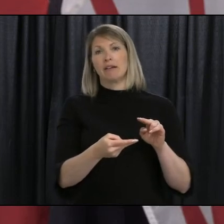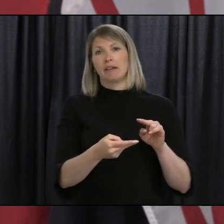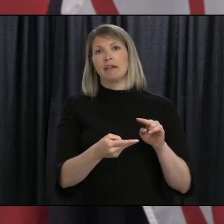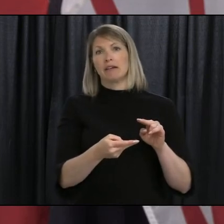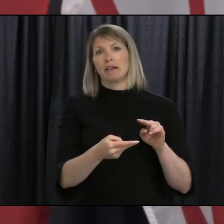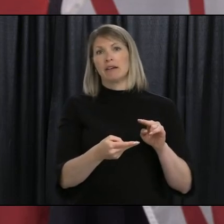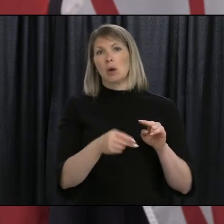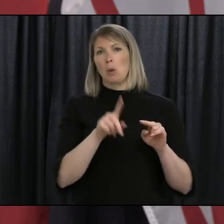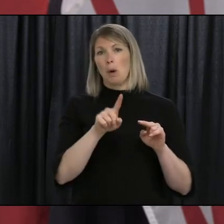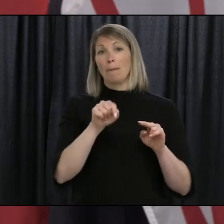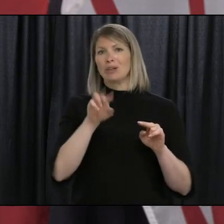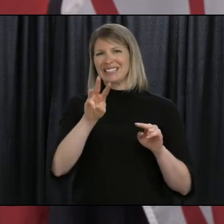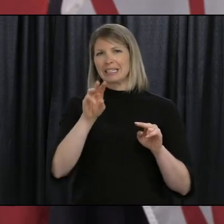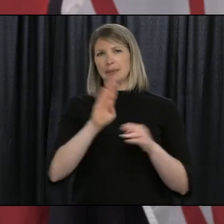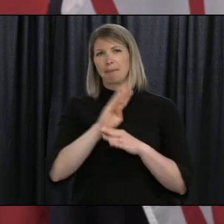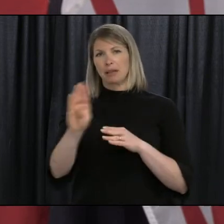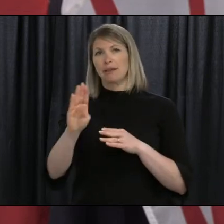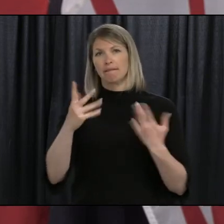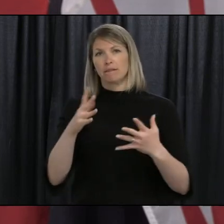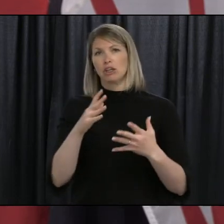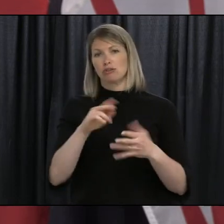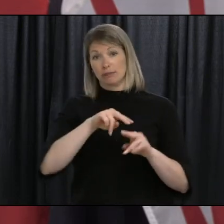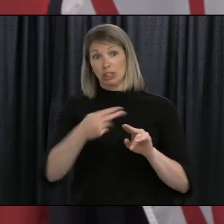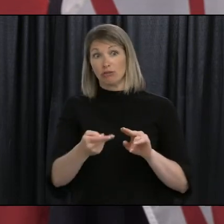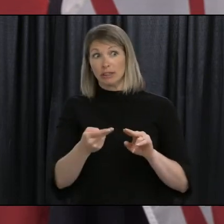faster progress in that regard,